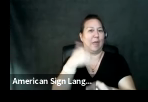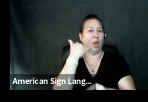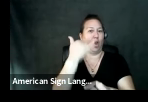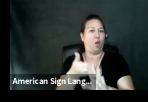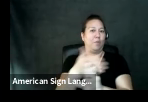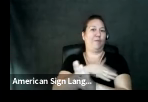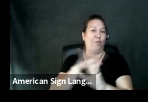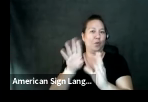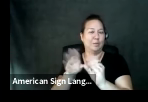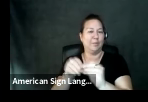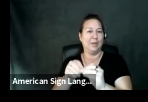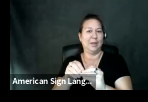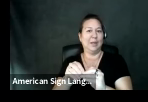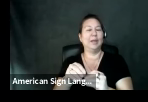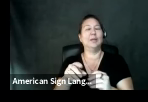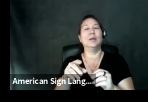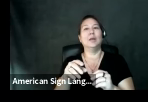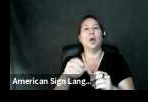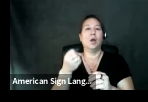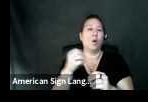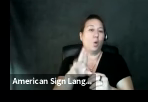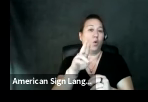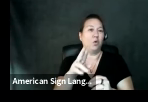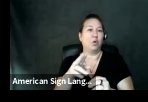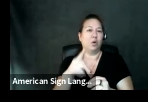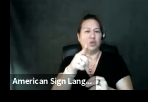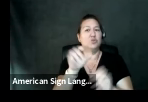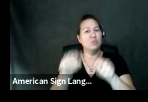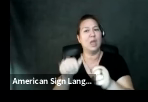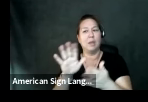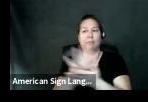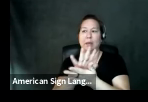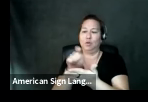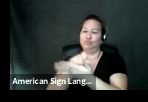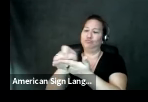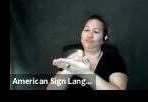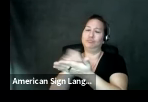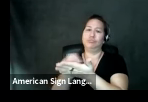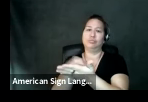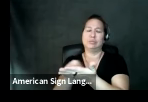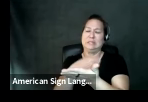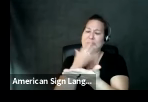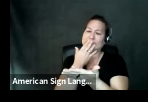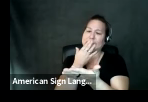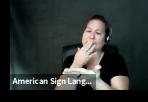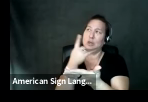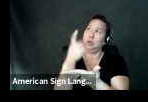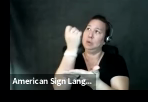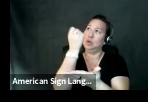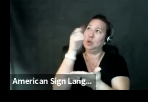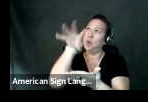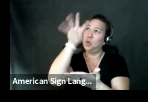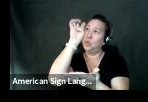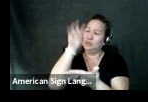always do, write down notes so I don't forget anything whenever I go into an important IEP meeting, to make sure that all your concerns are being